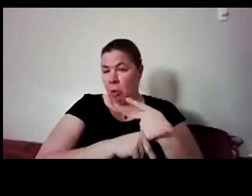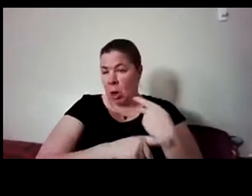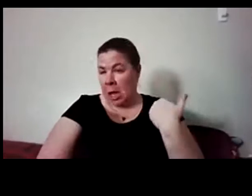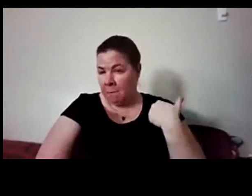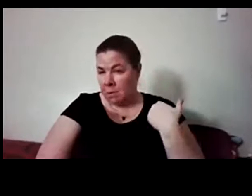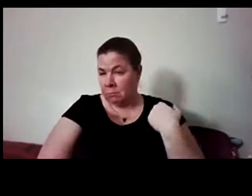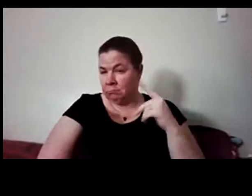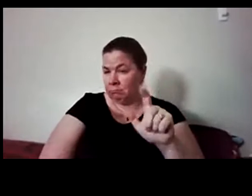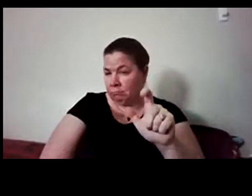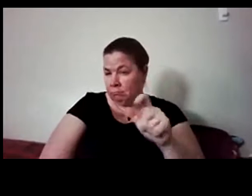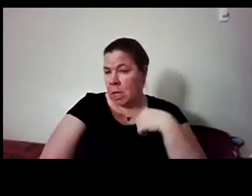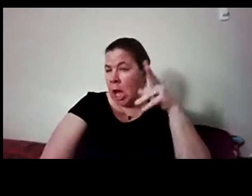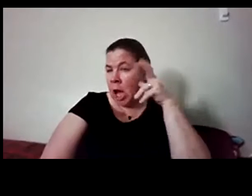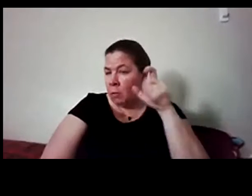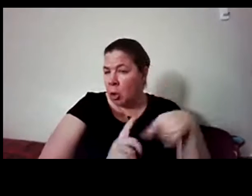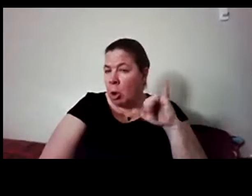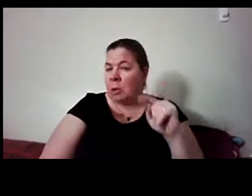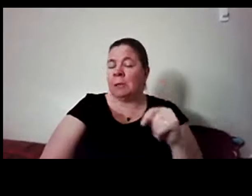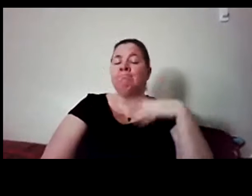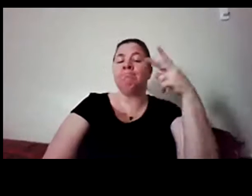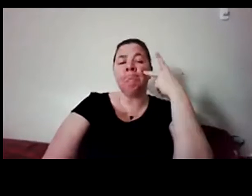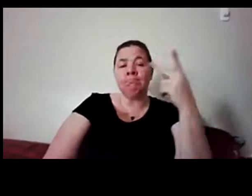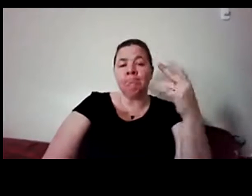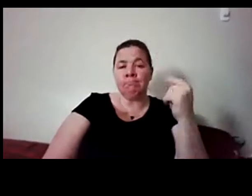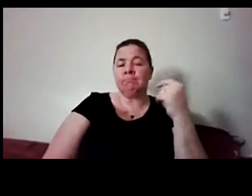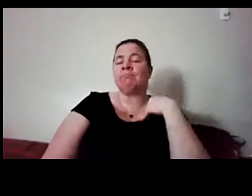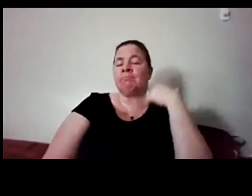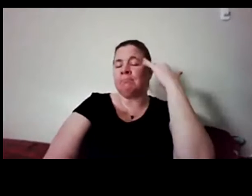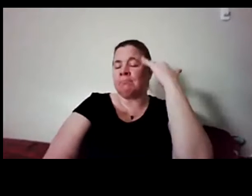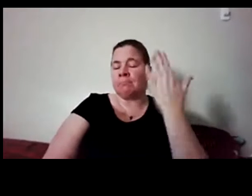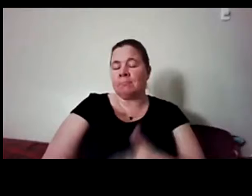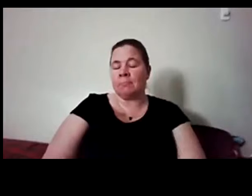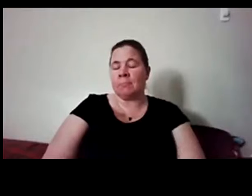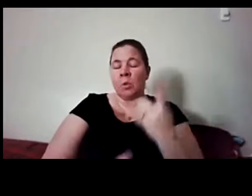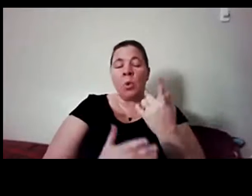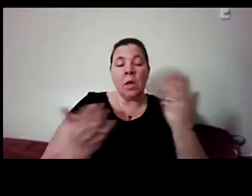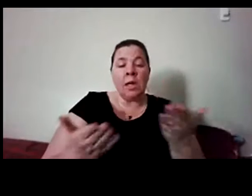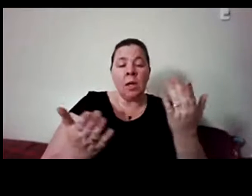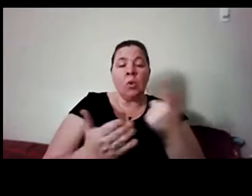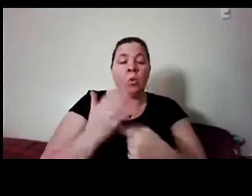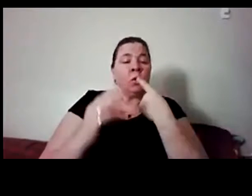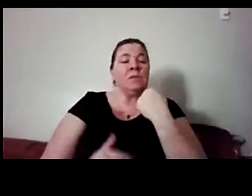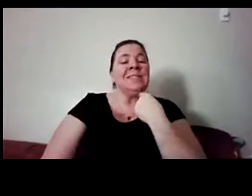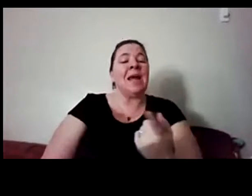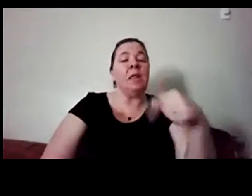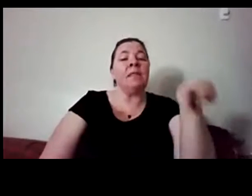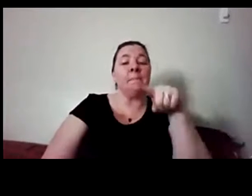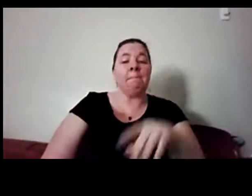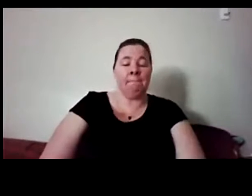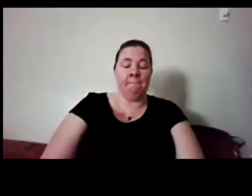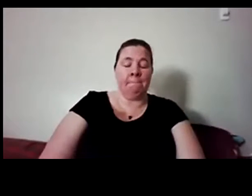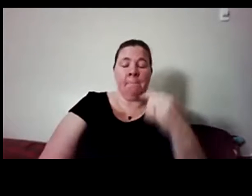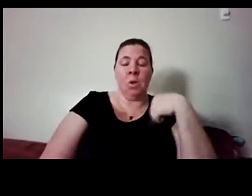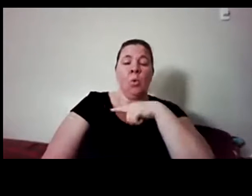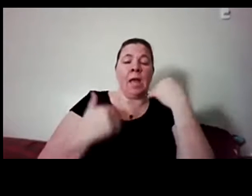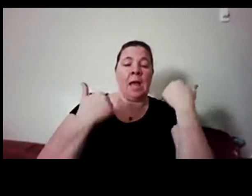company? I have heard about that. I have seen that. So I know. But here's what you're going to tell them. We have a